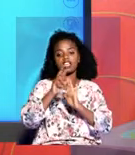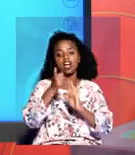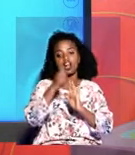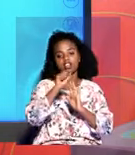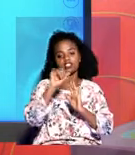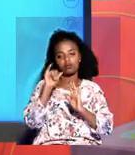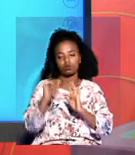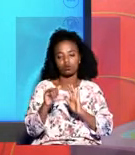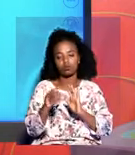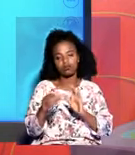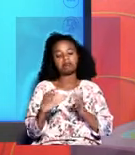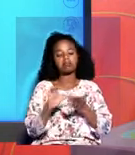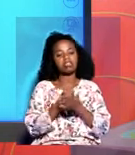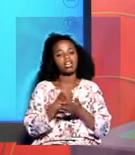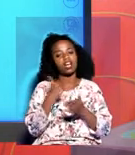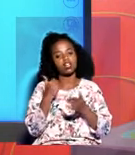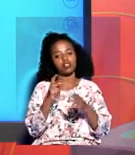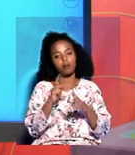another point.